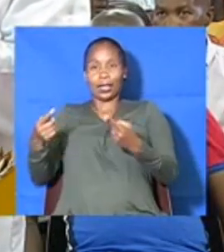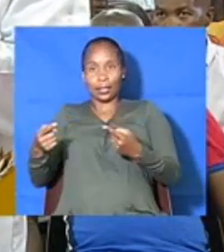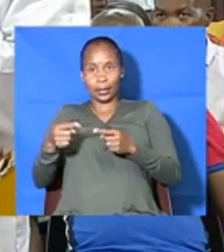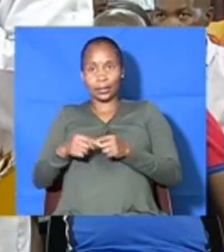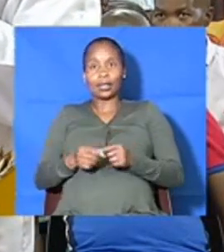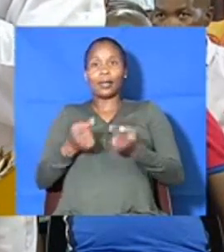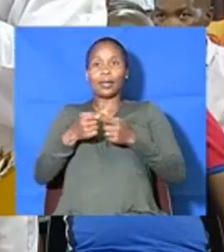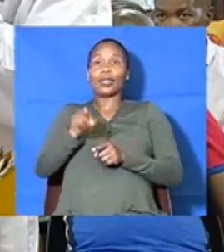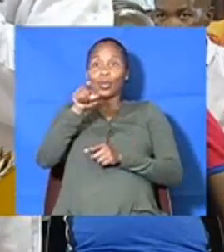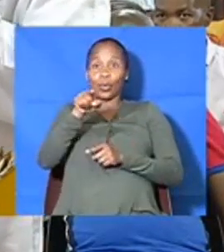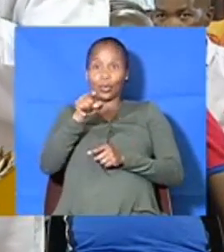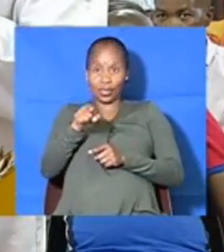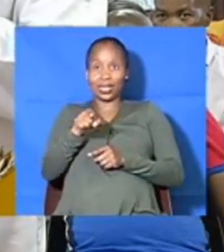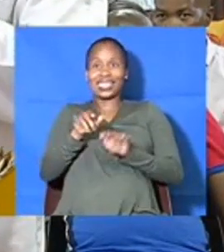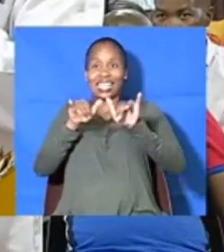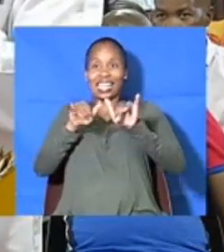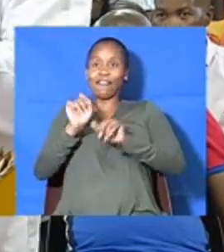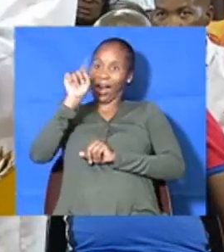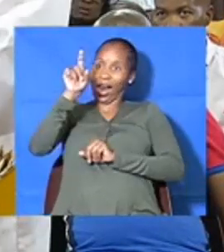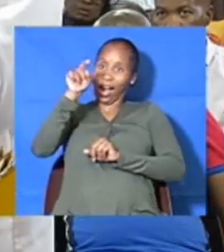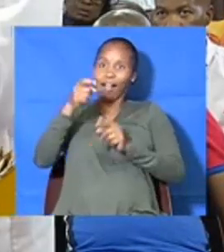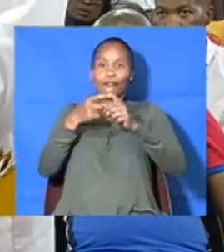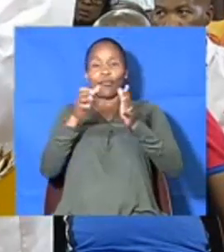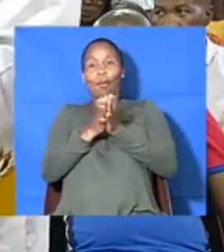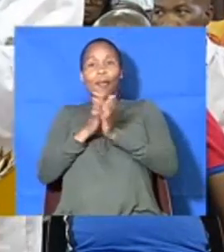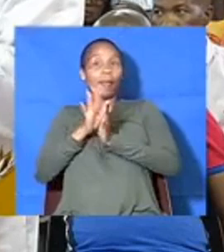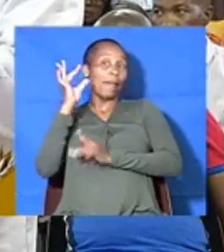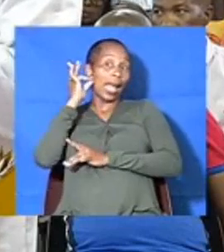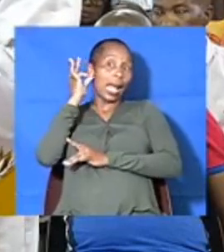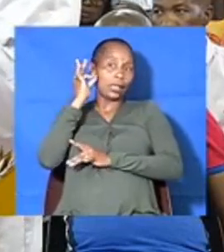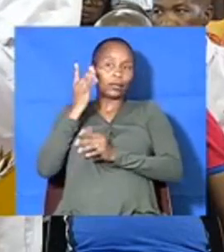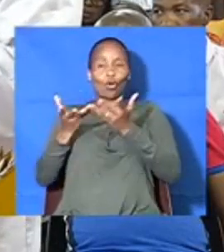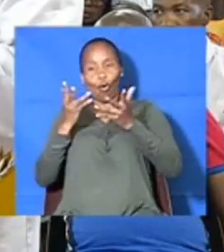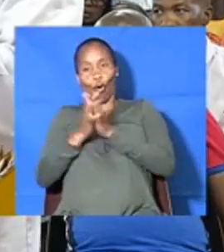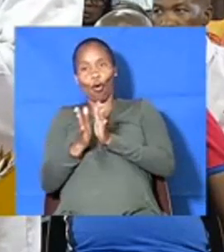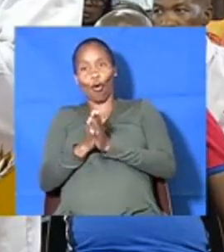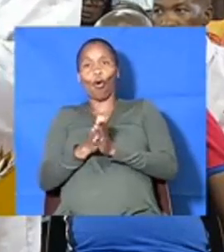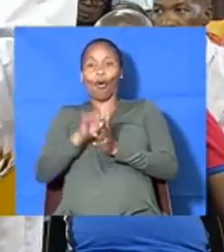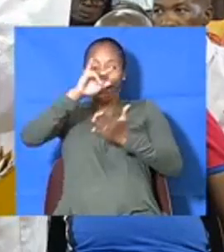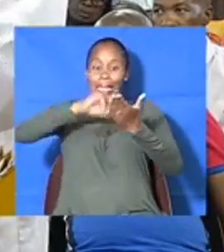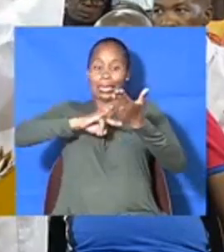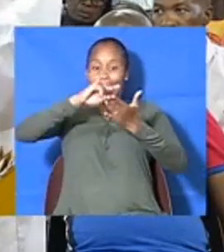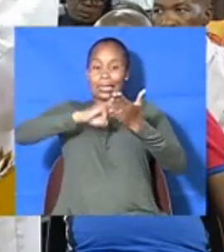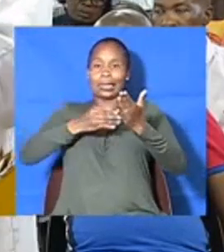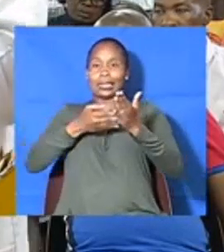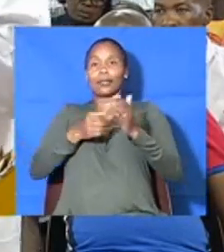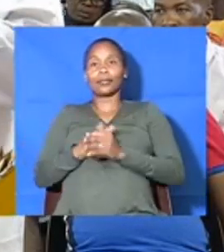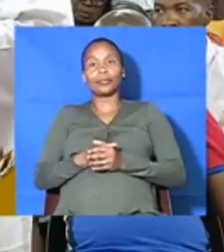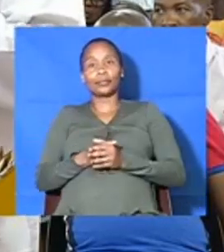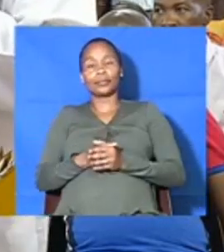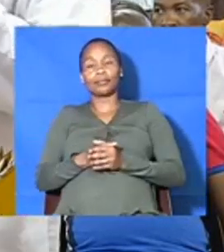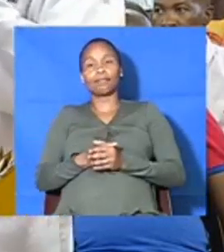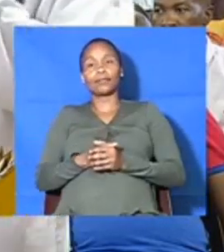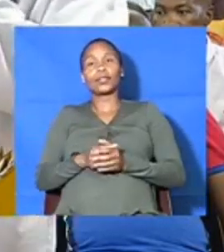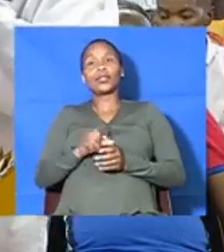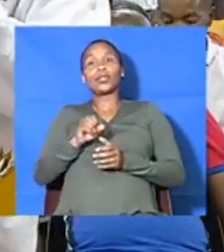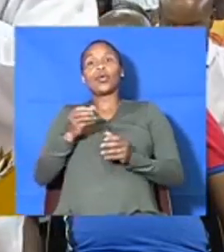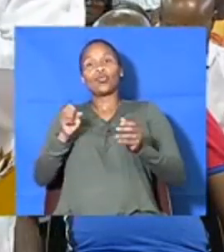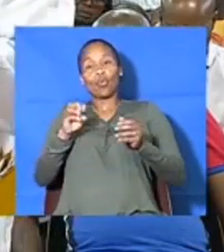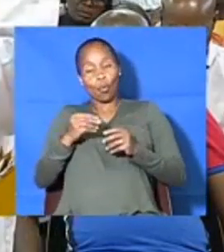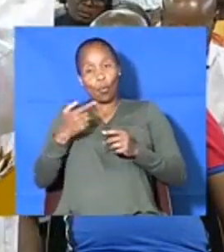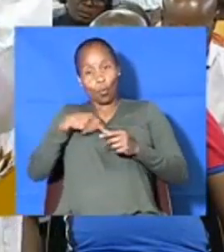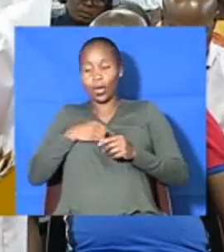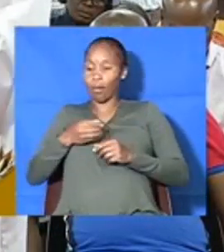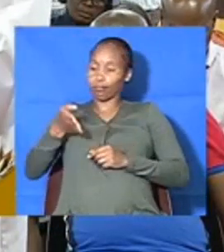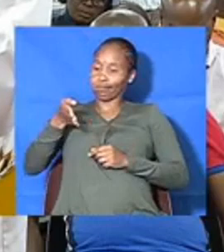South Africa, unless otherwise ba ile gore le motlhomo go bona, they are filthy and filthy rich and ibile ba selfish